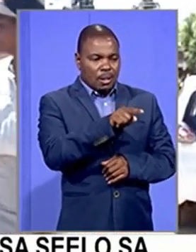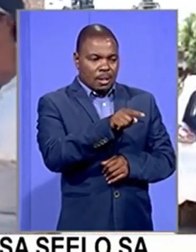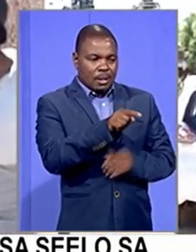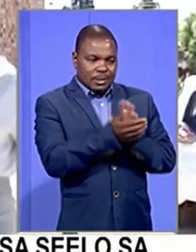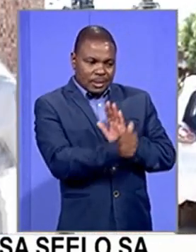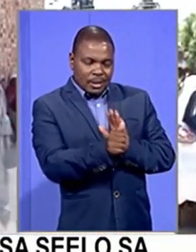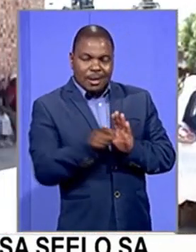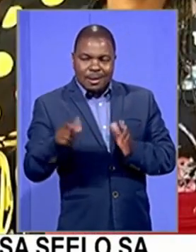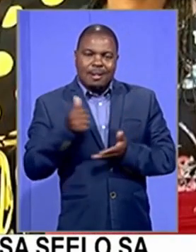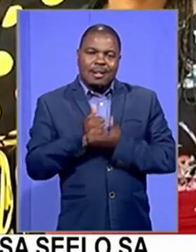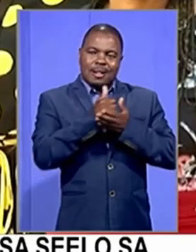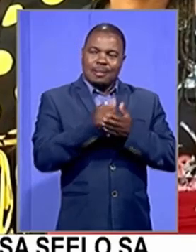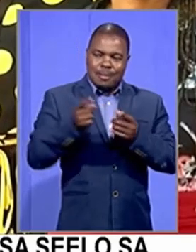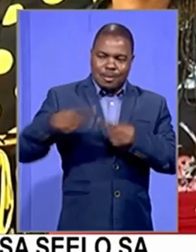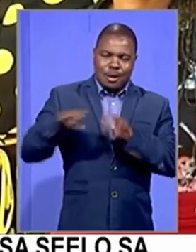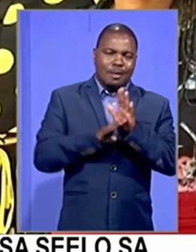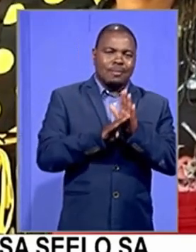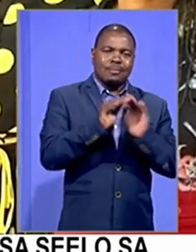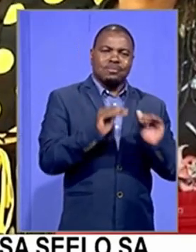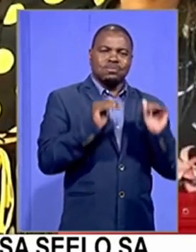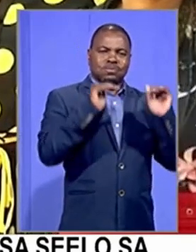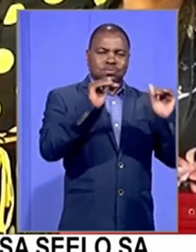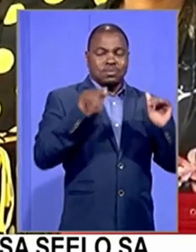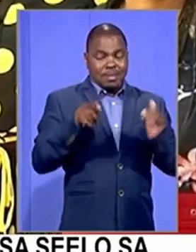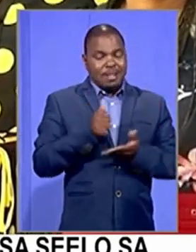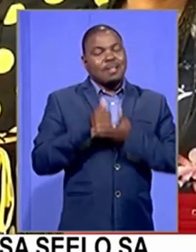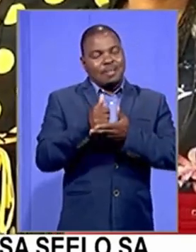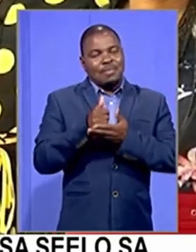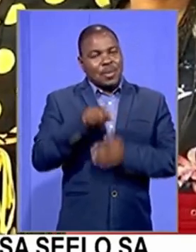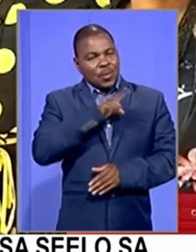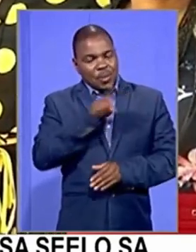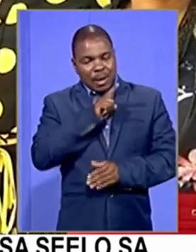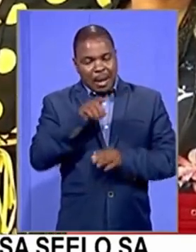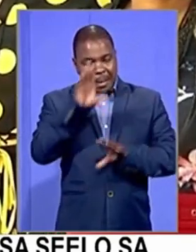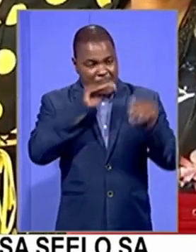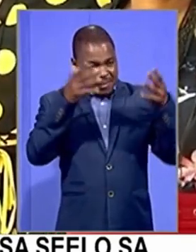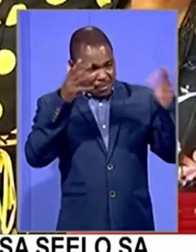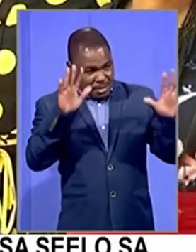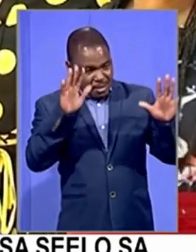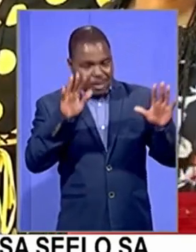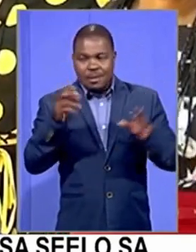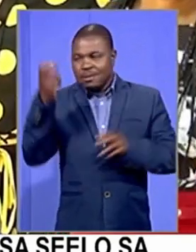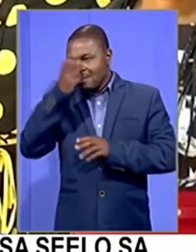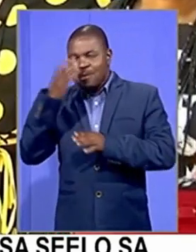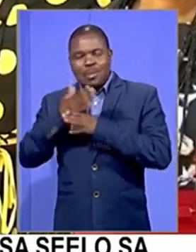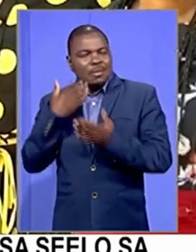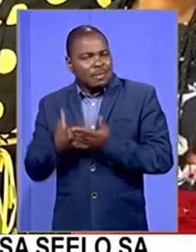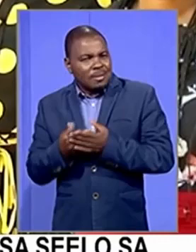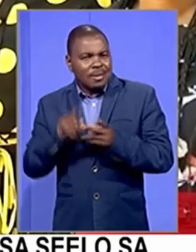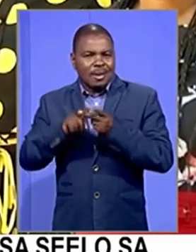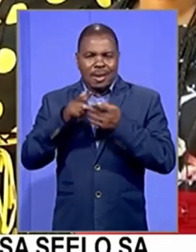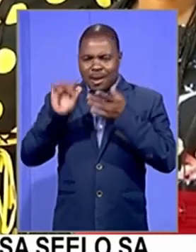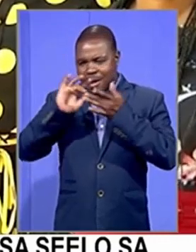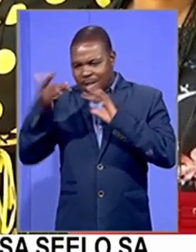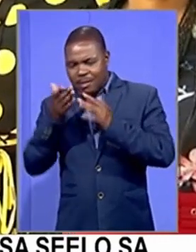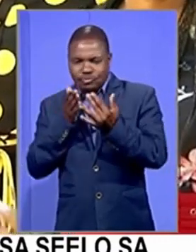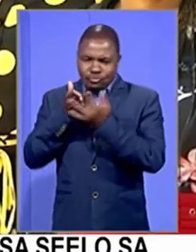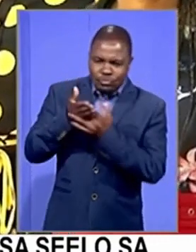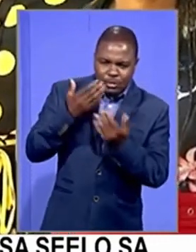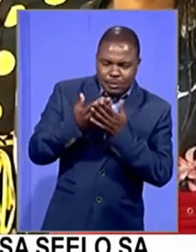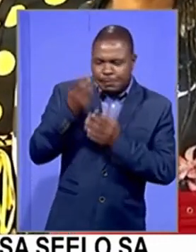forward. So ke nana itla ba thusa because ha bana le yona ba tla kgona go ipatlela mosebetsi ba tla kgona go kena di interneting ba